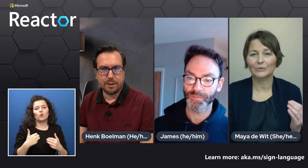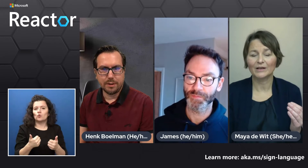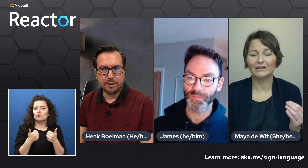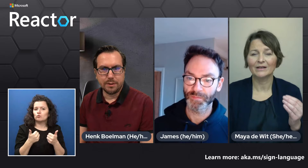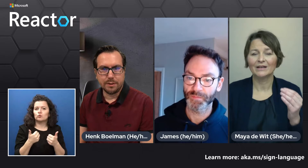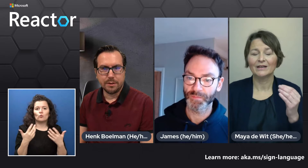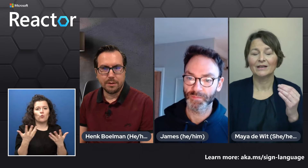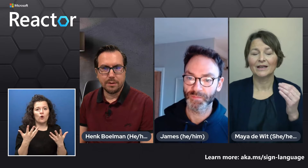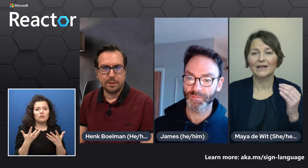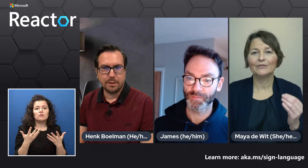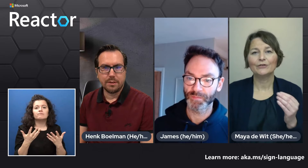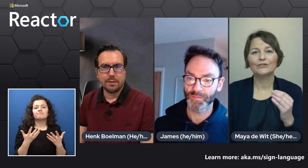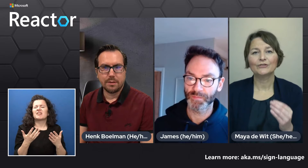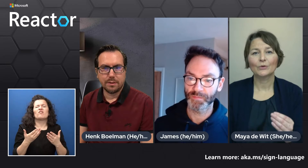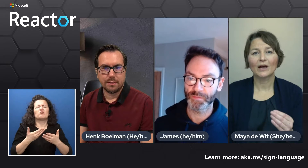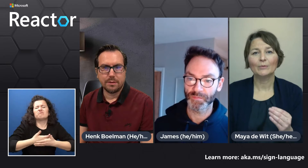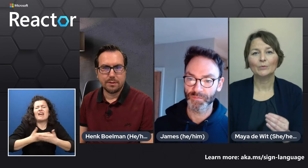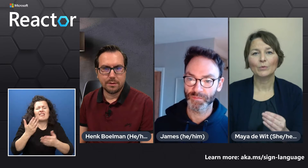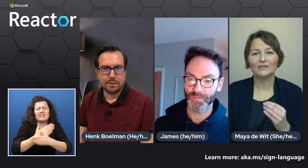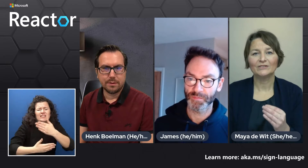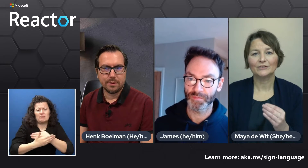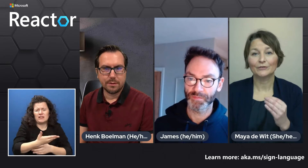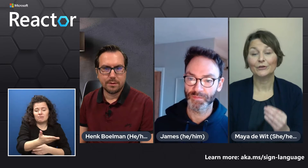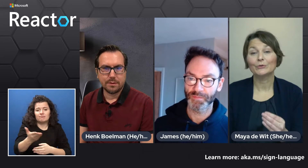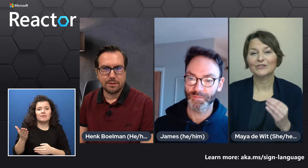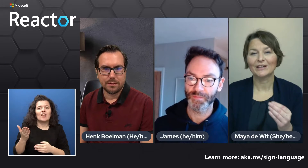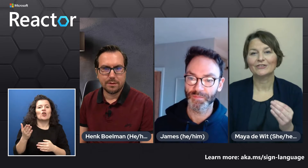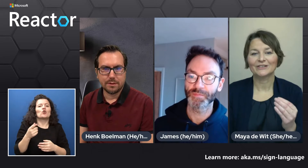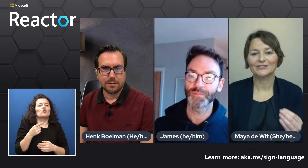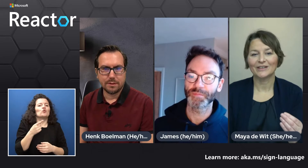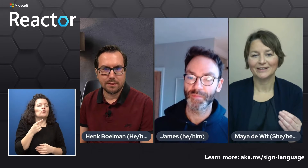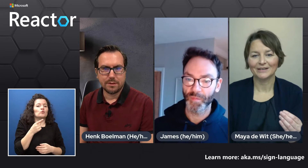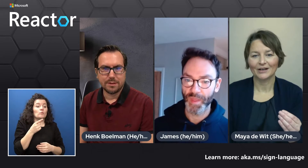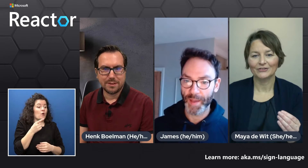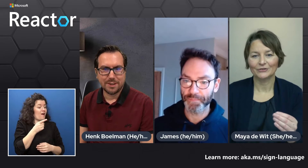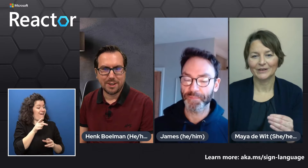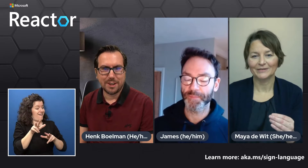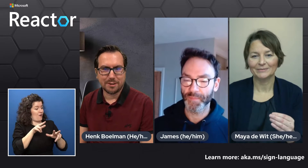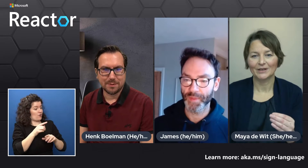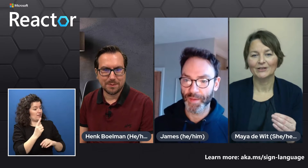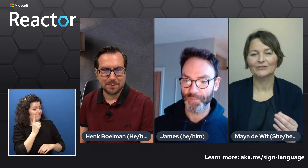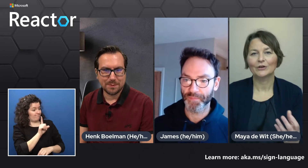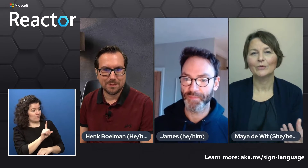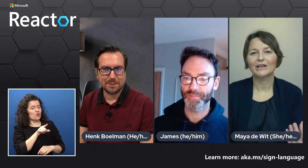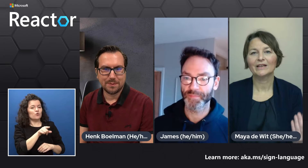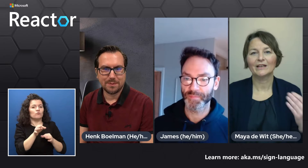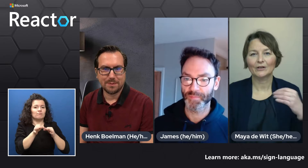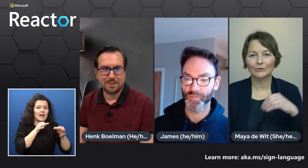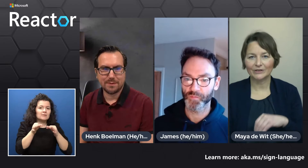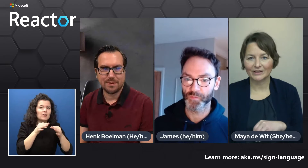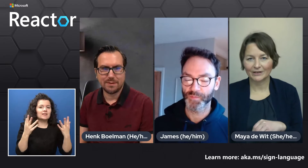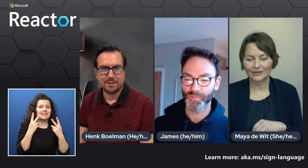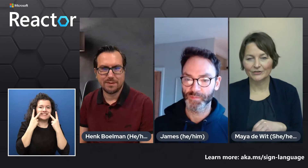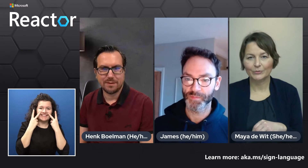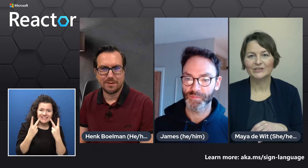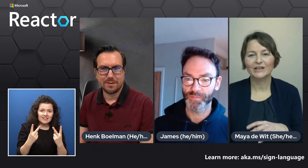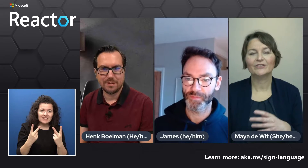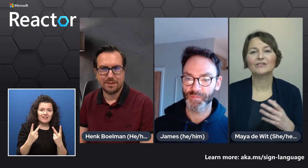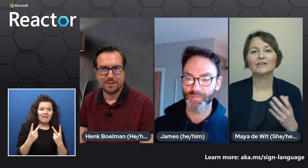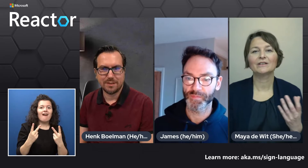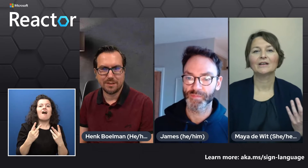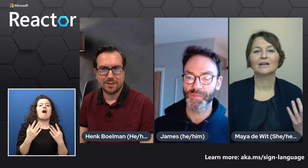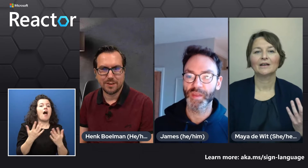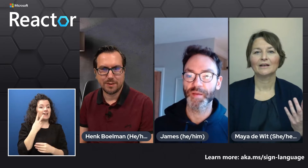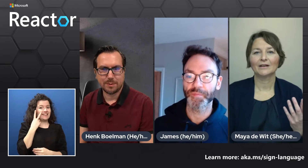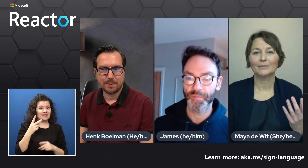as well, if you describe what the viewers actually see on screen. Yeah. So we can include it in our